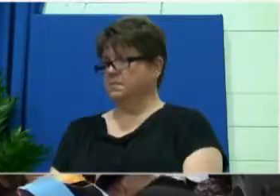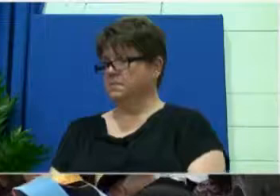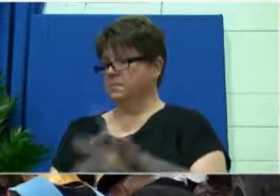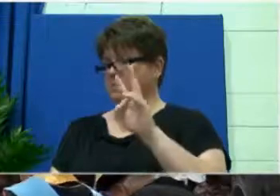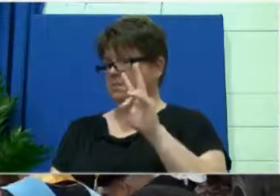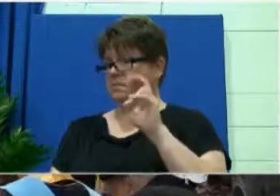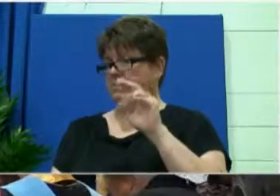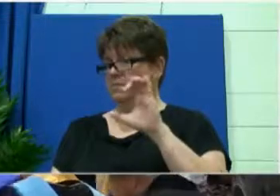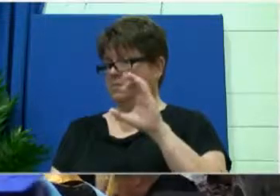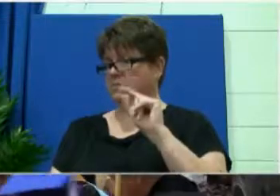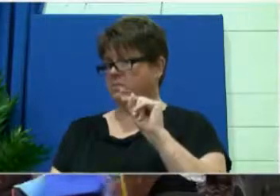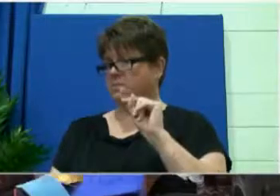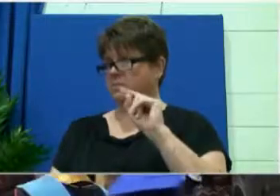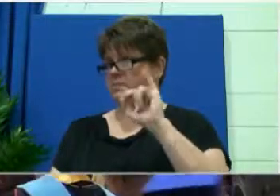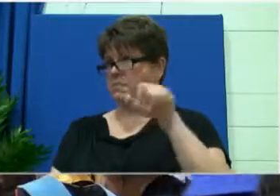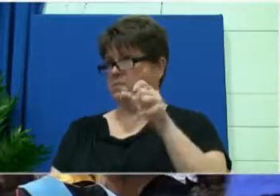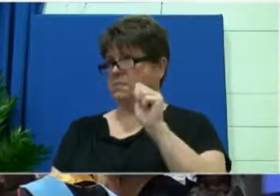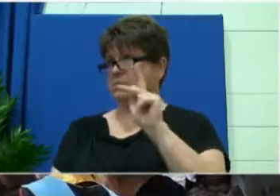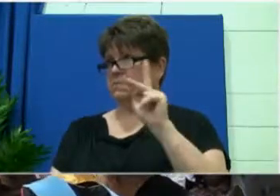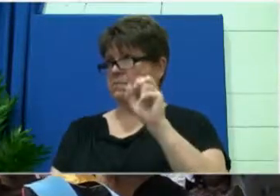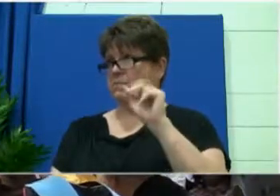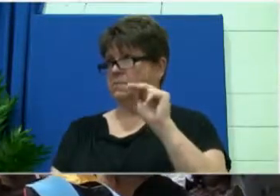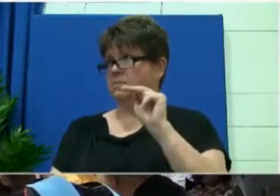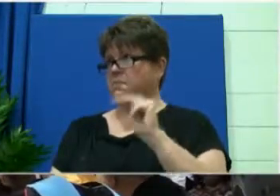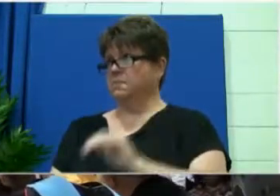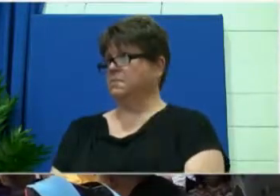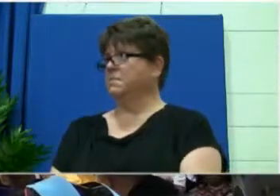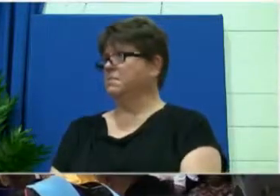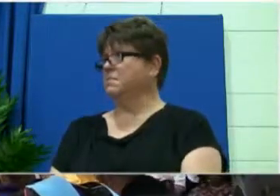Vincent C. Jackson, Associate in General Studies.